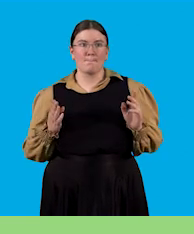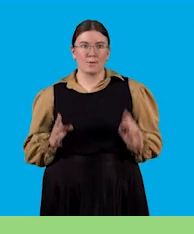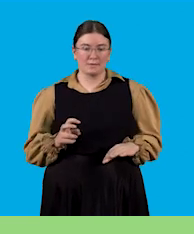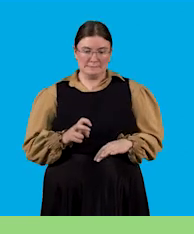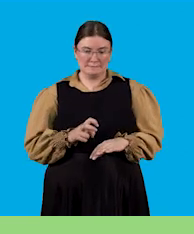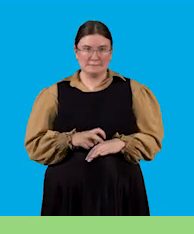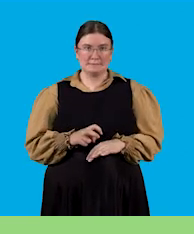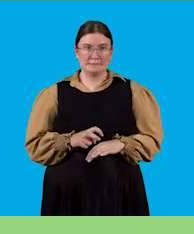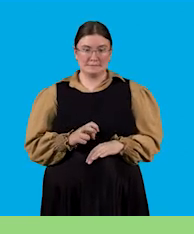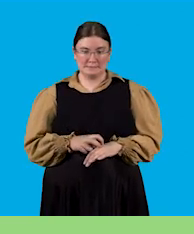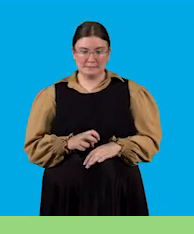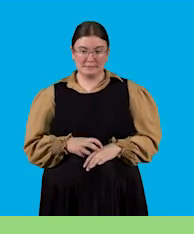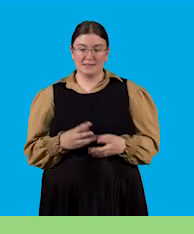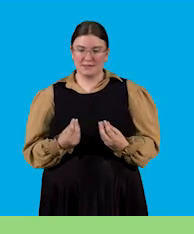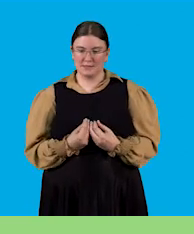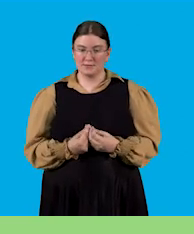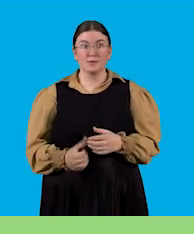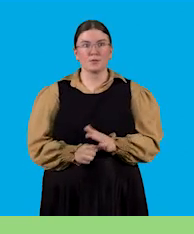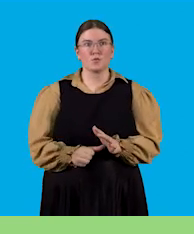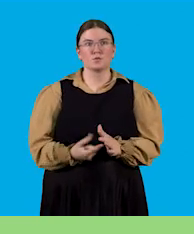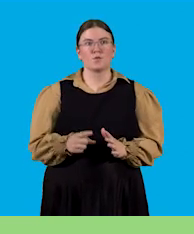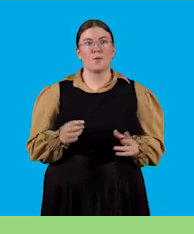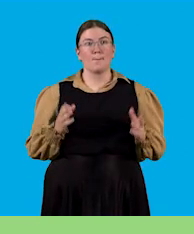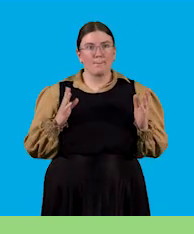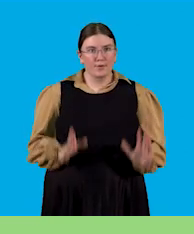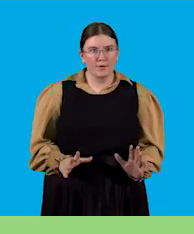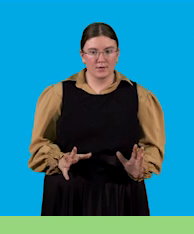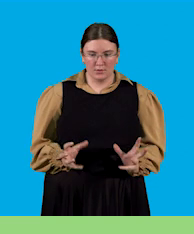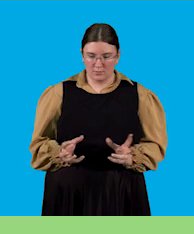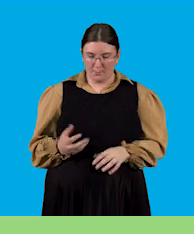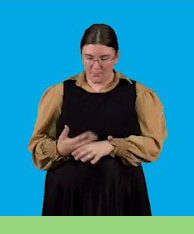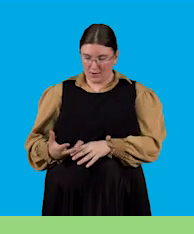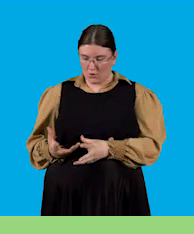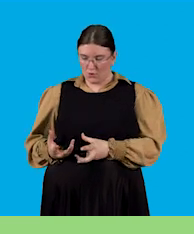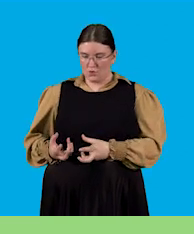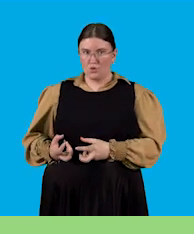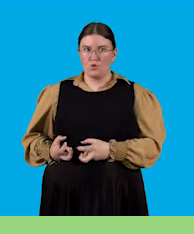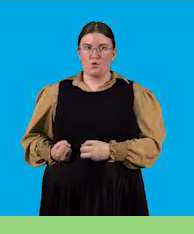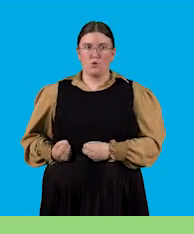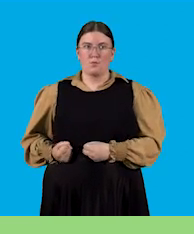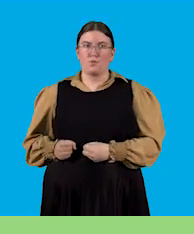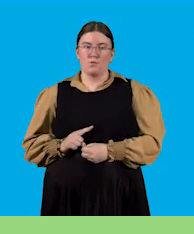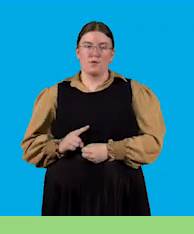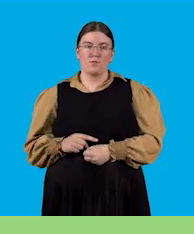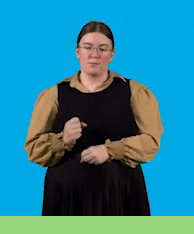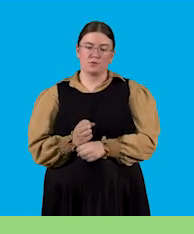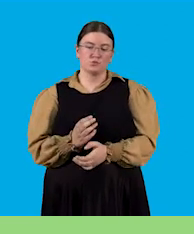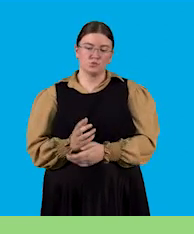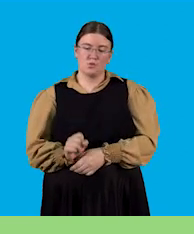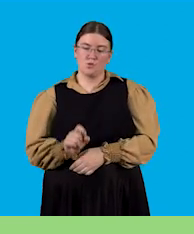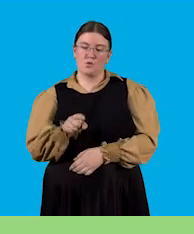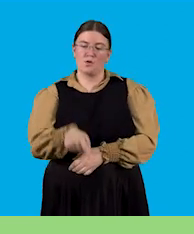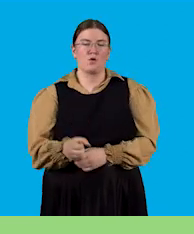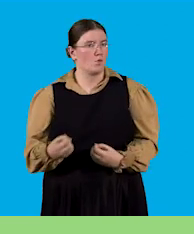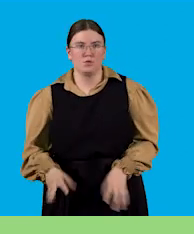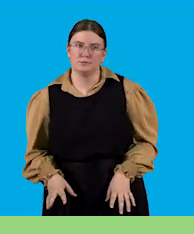are reabsorbed back into the blood so that they are not lost in the urine.